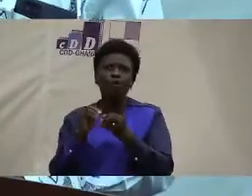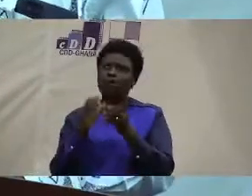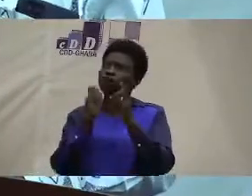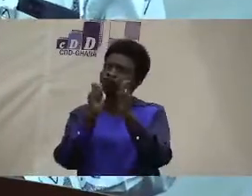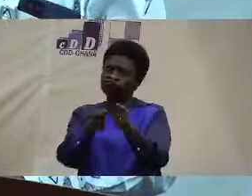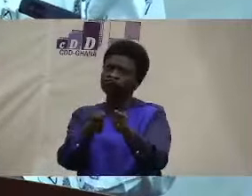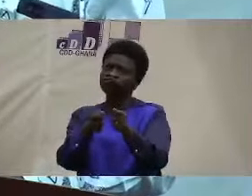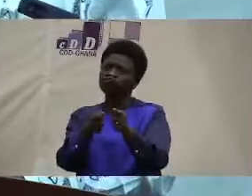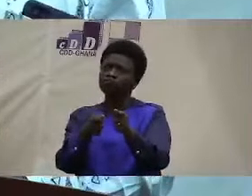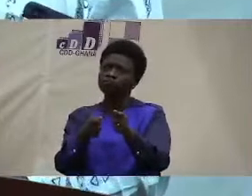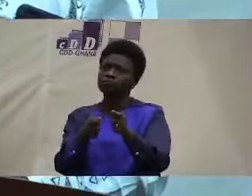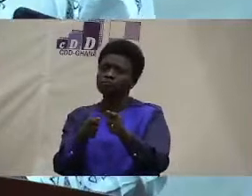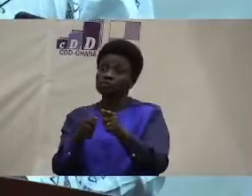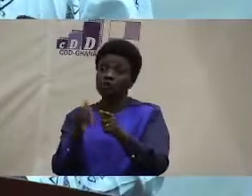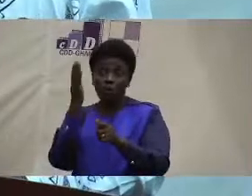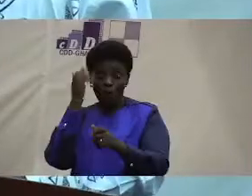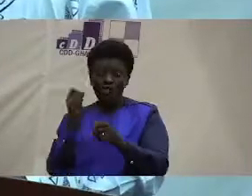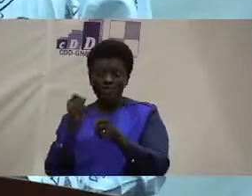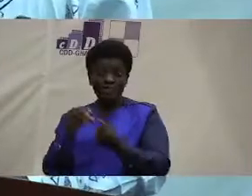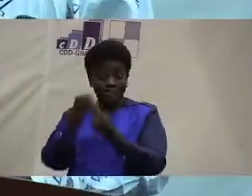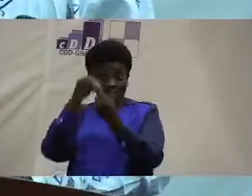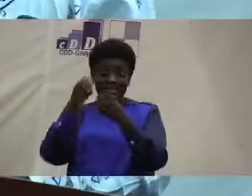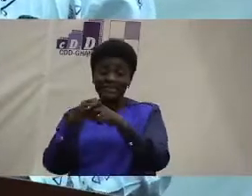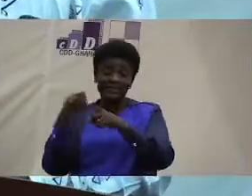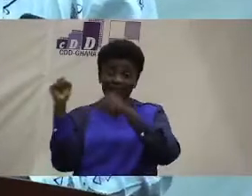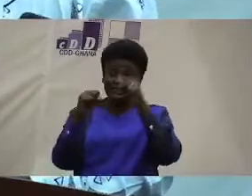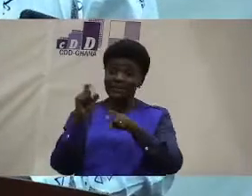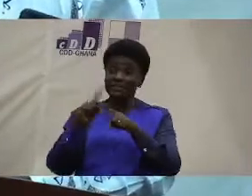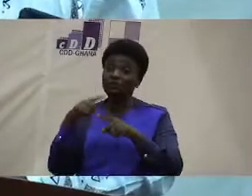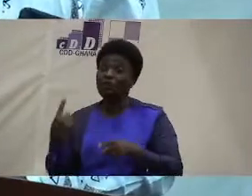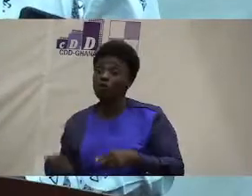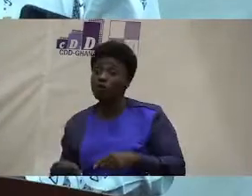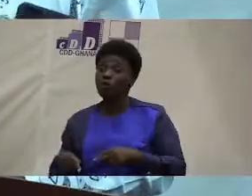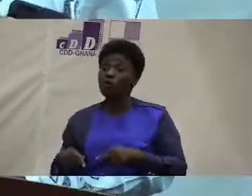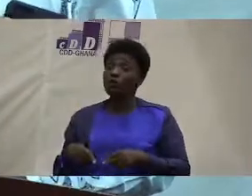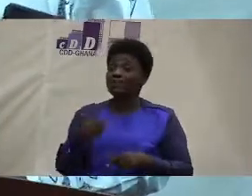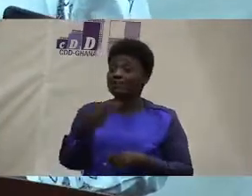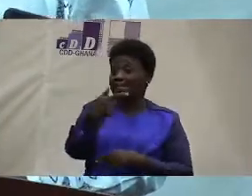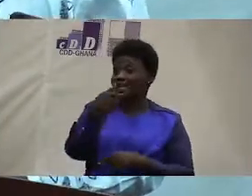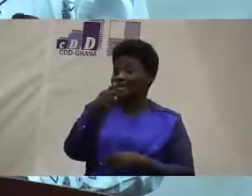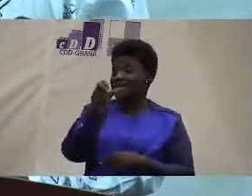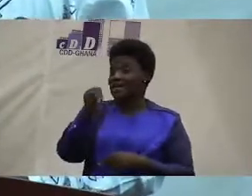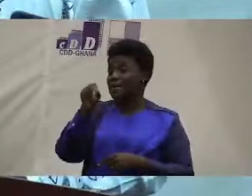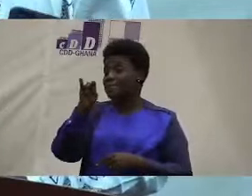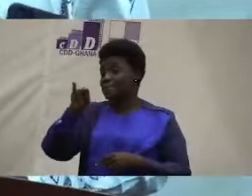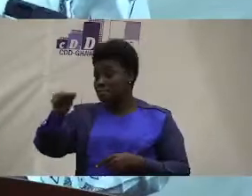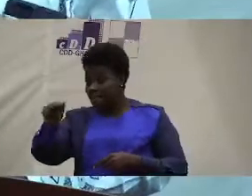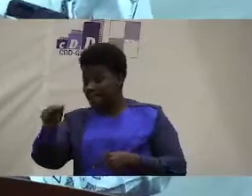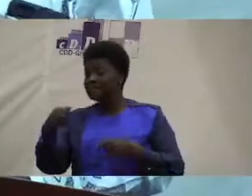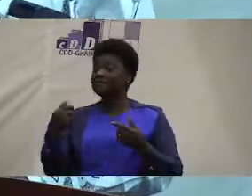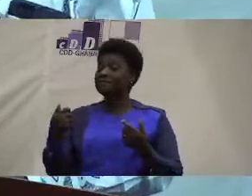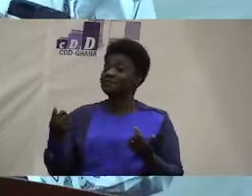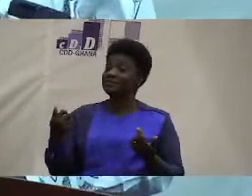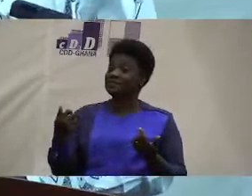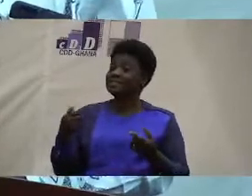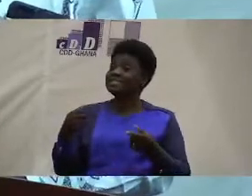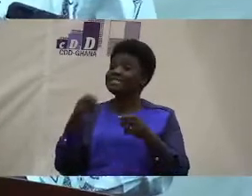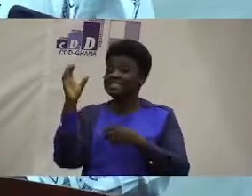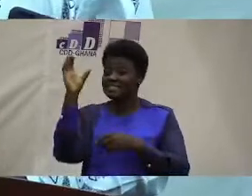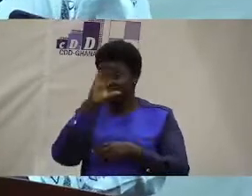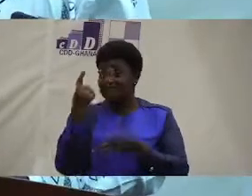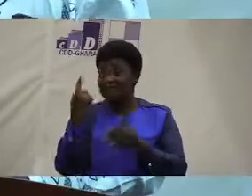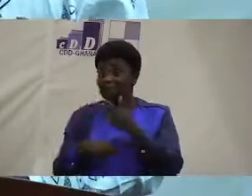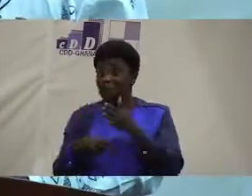rewarding, especially in the fight against Yahya Jammeh in the Gambia, in seeking justice